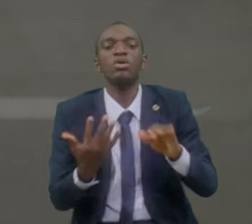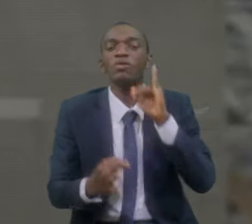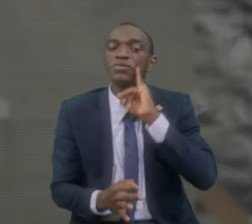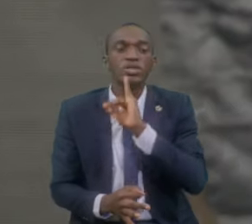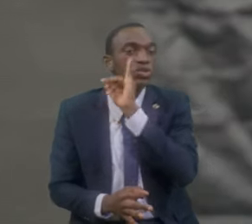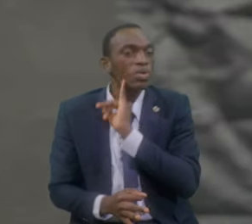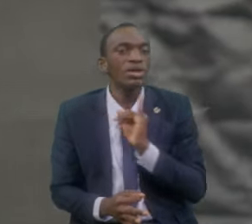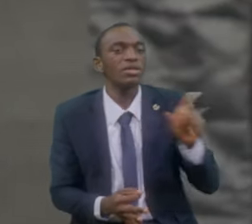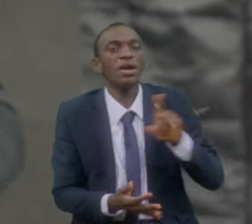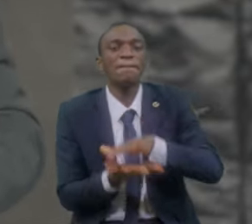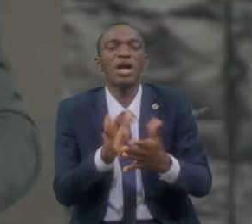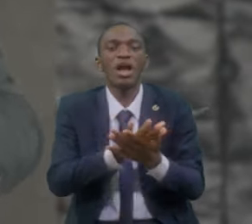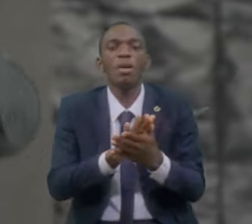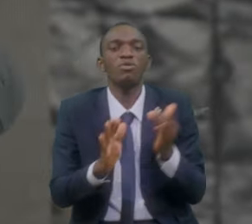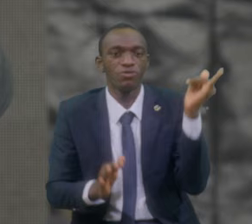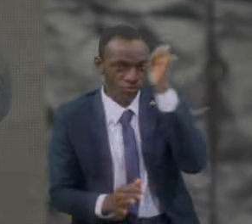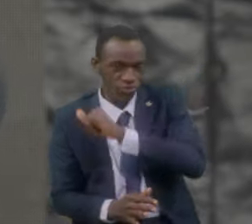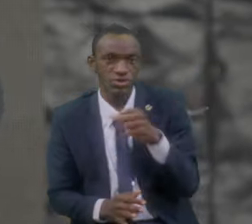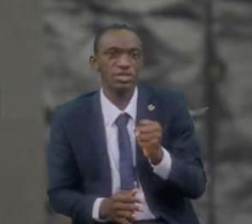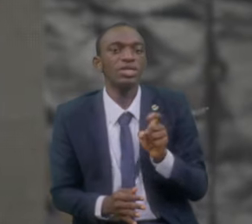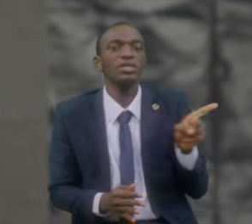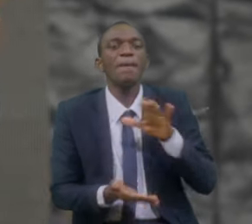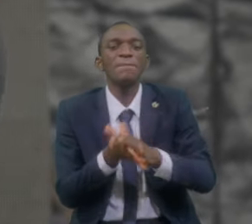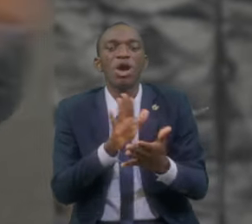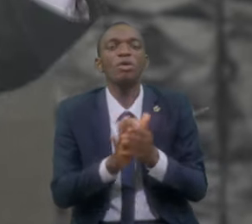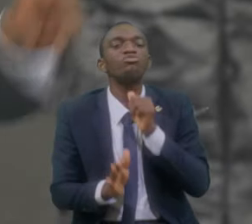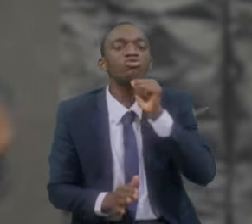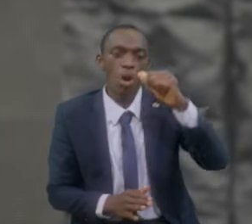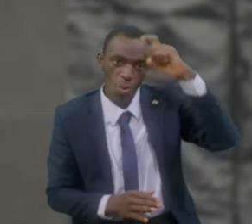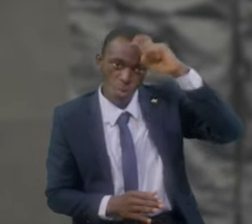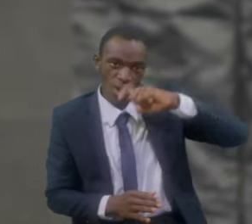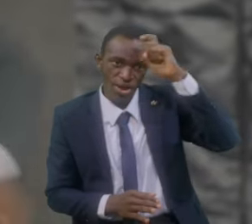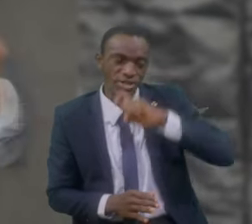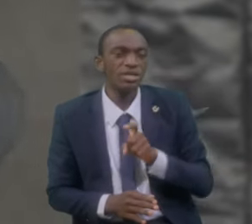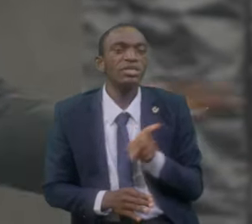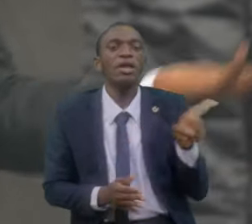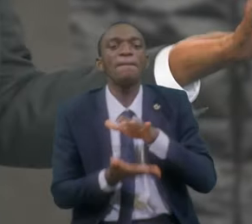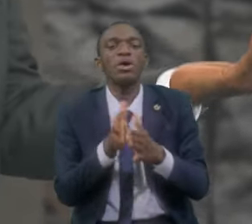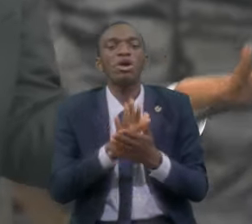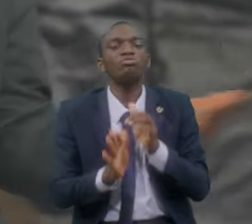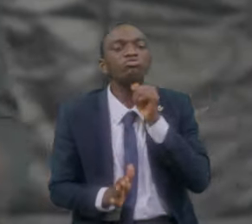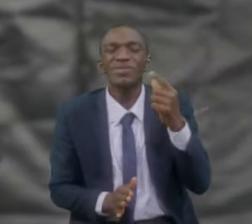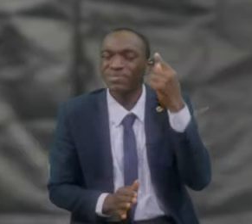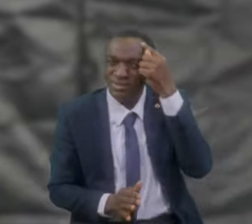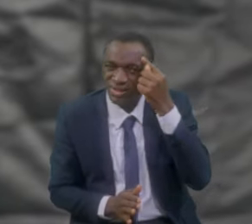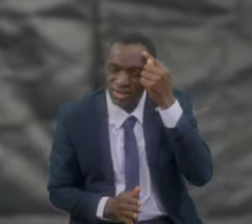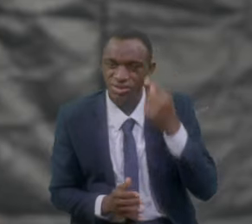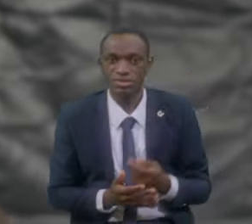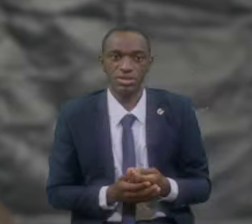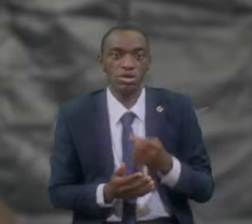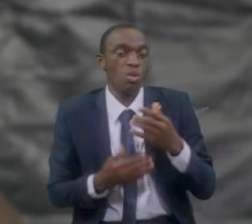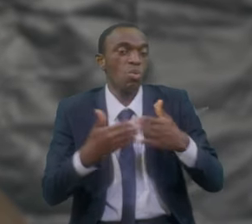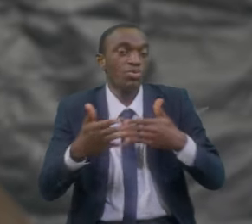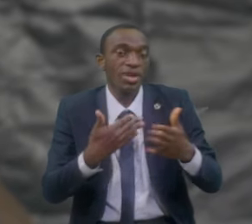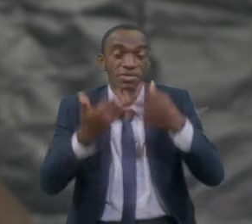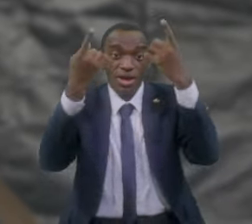They became unwise. They became unthinking. And whatever occurred to them,